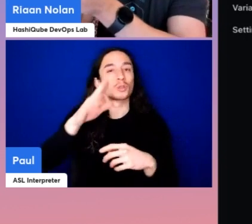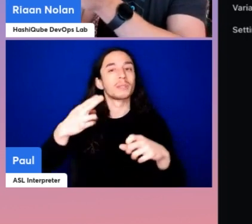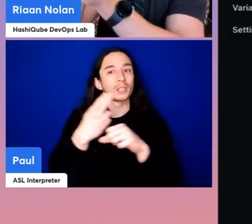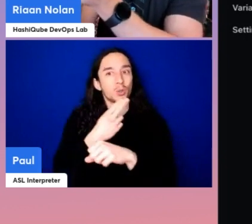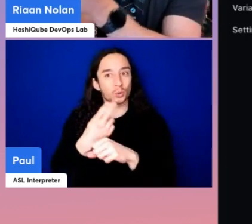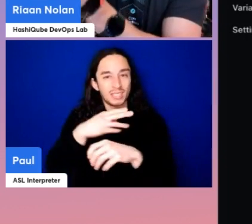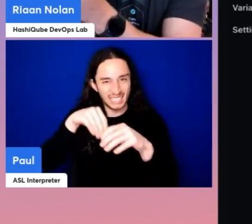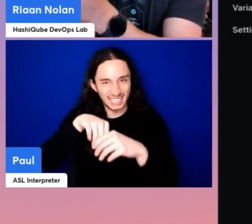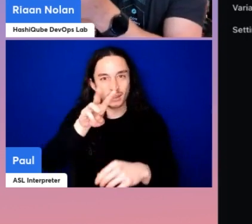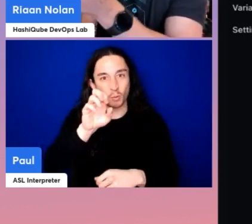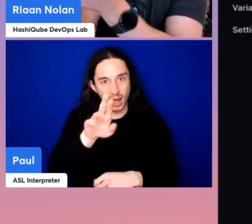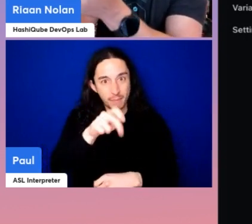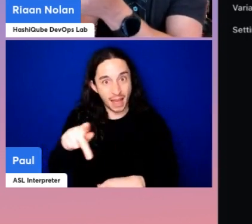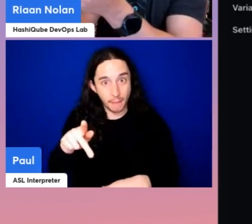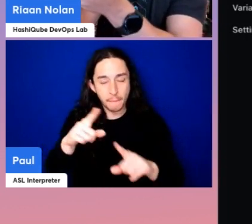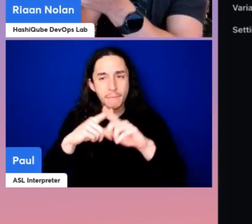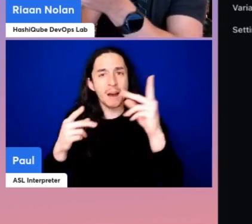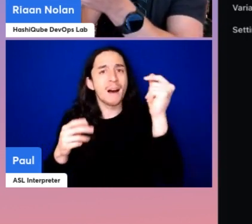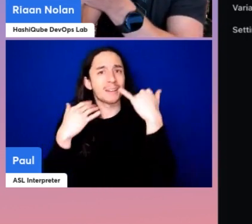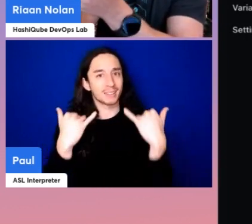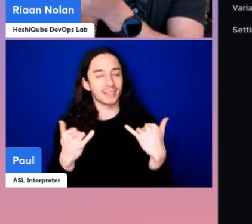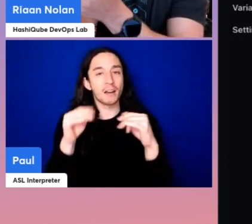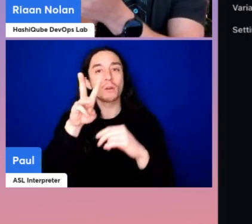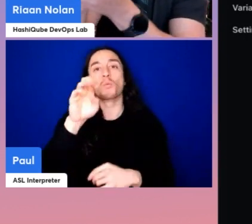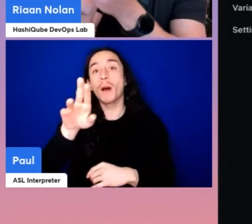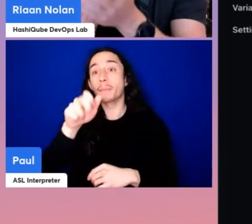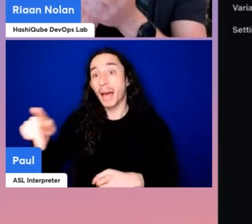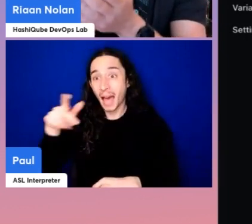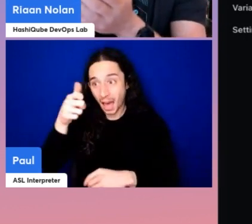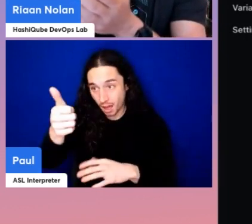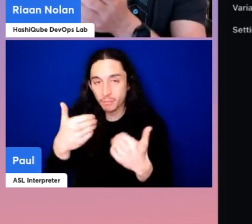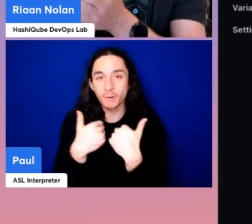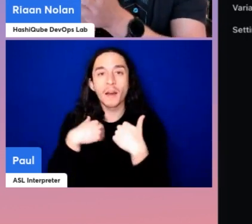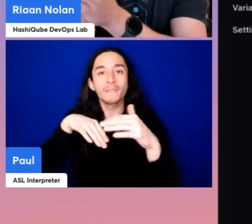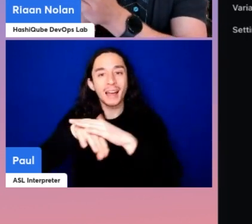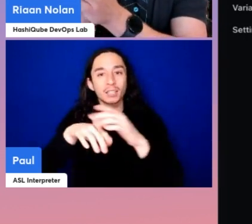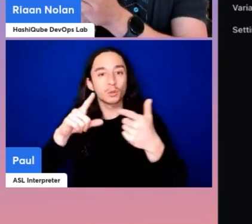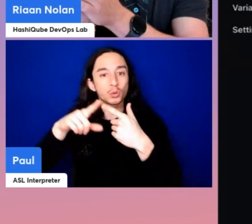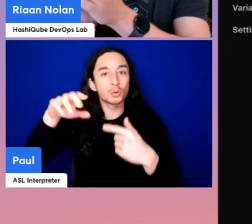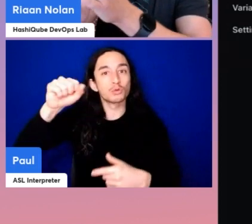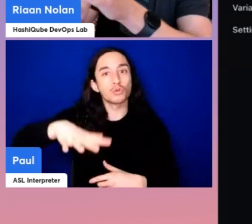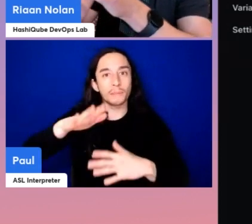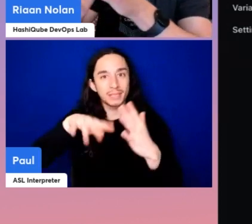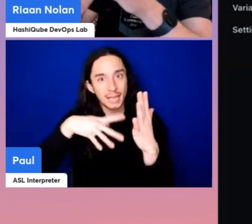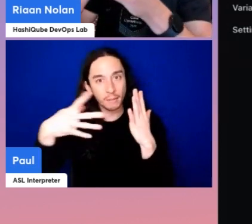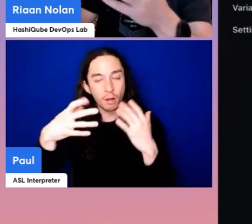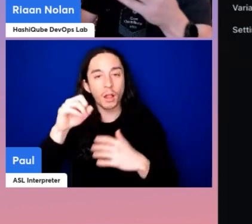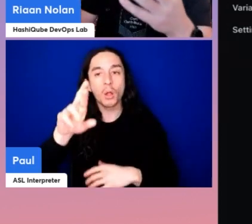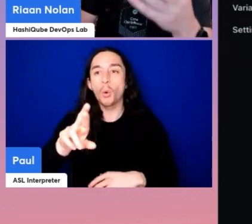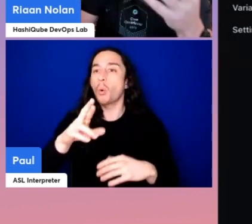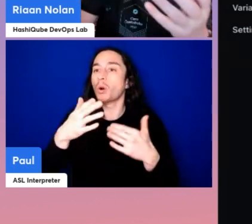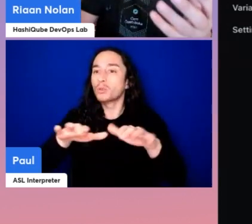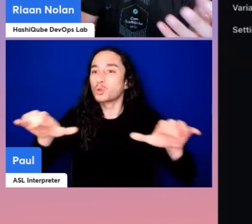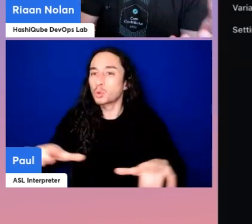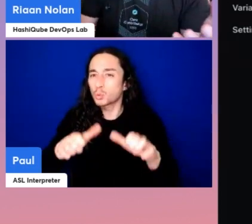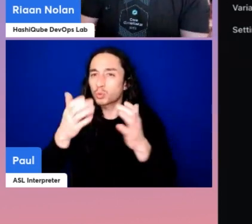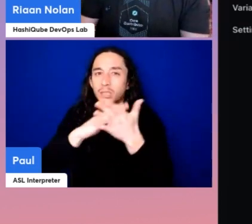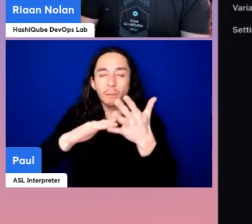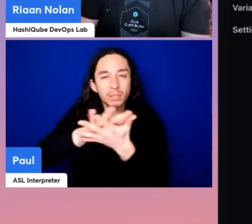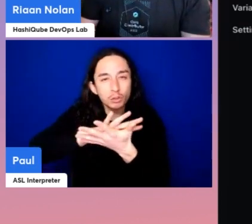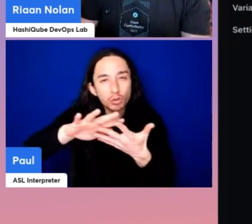app. Well, now all of a sudden your web app have access to drop tables or do some